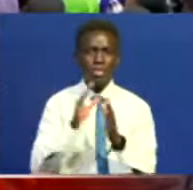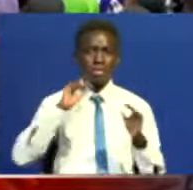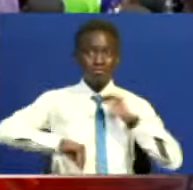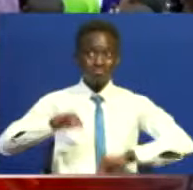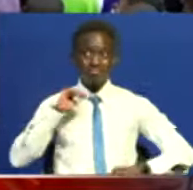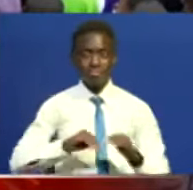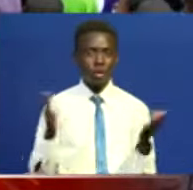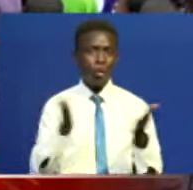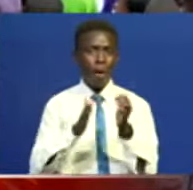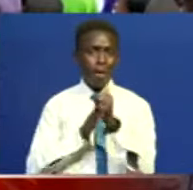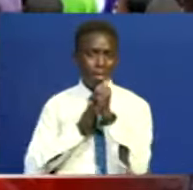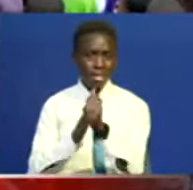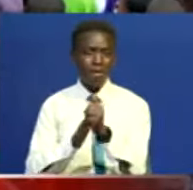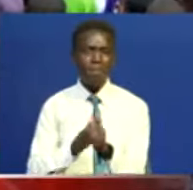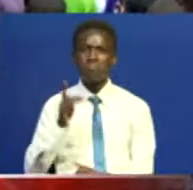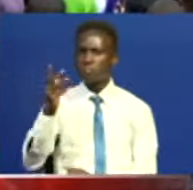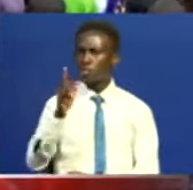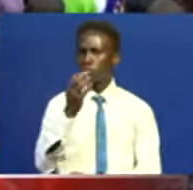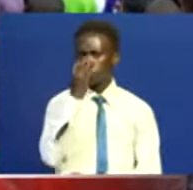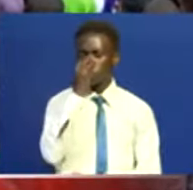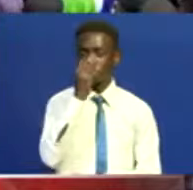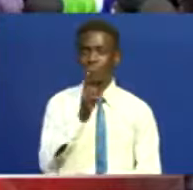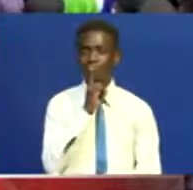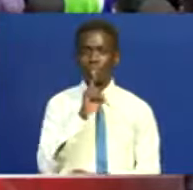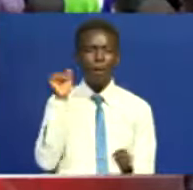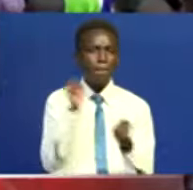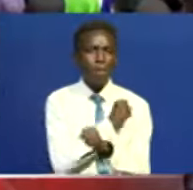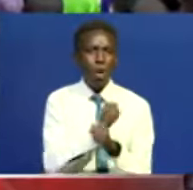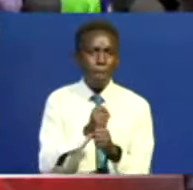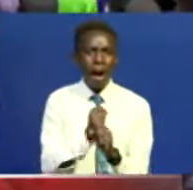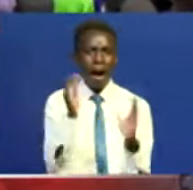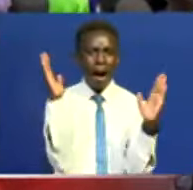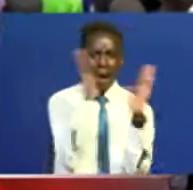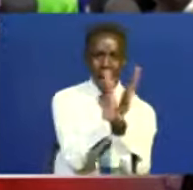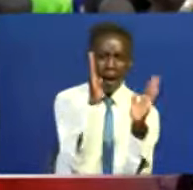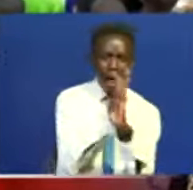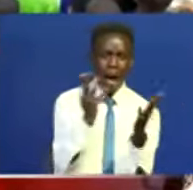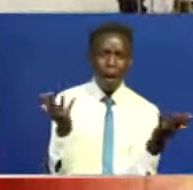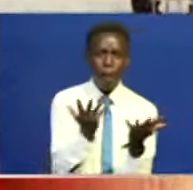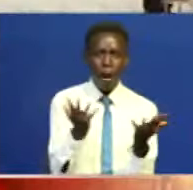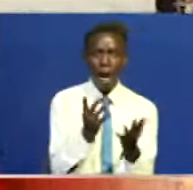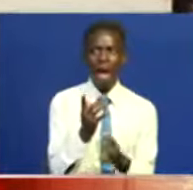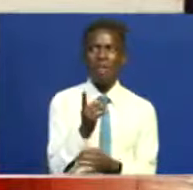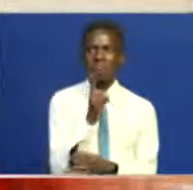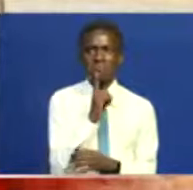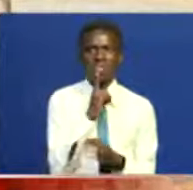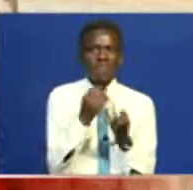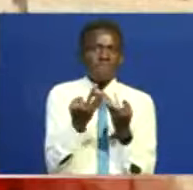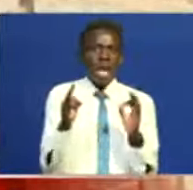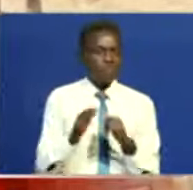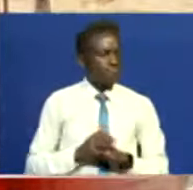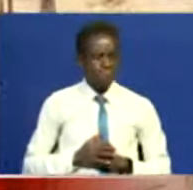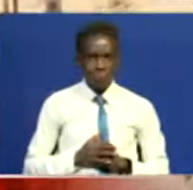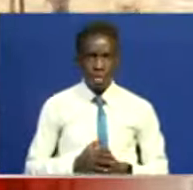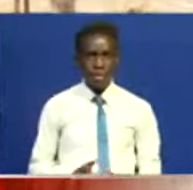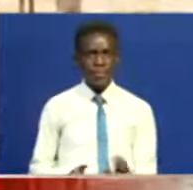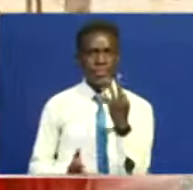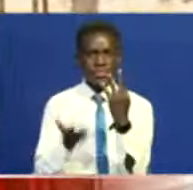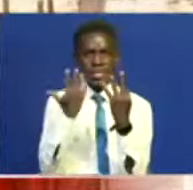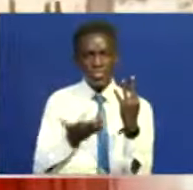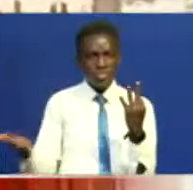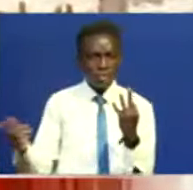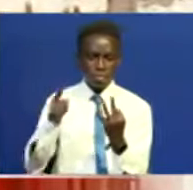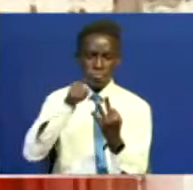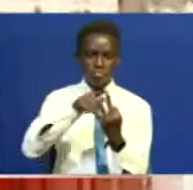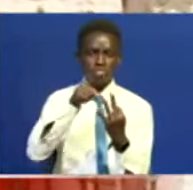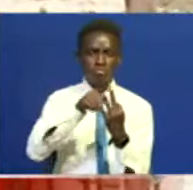uongozi, akisema hazitaruhusiwa kujificha chini ya kigezo cha kuwa asasi huru. Three things: incompetent